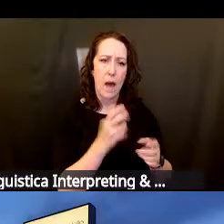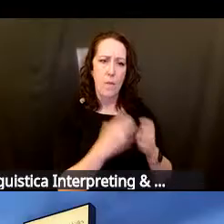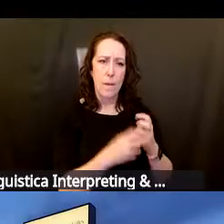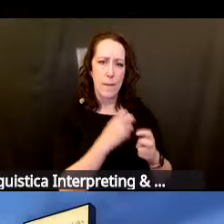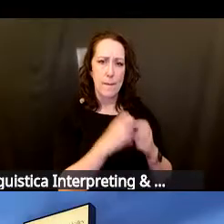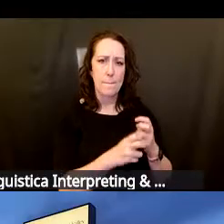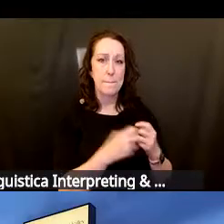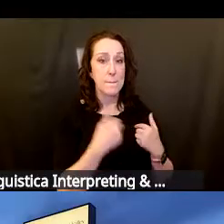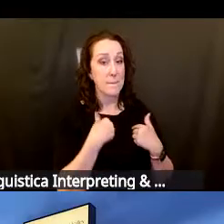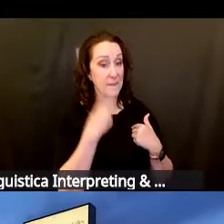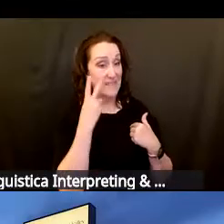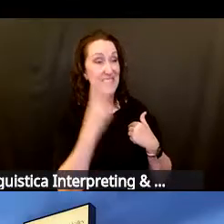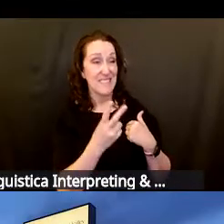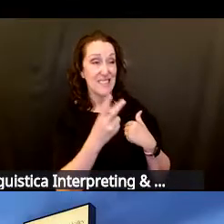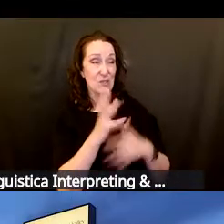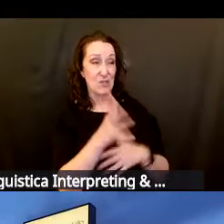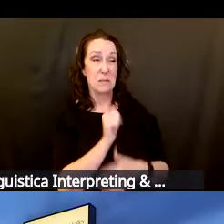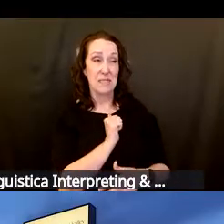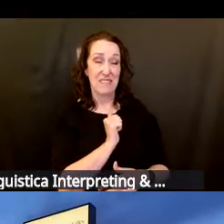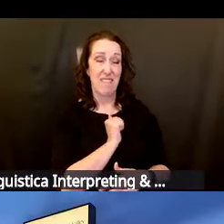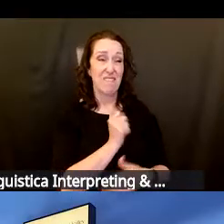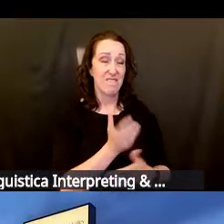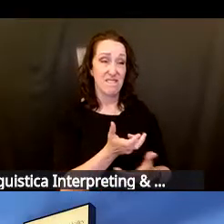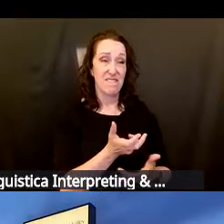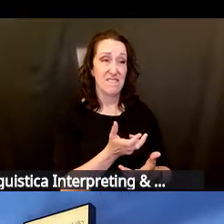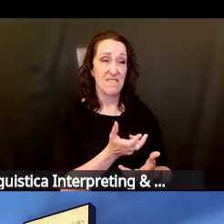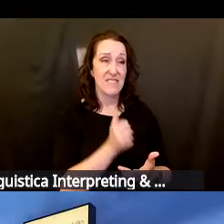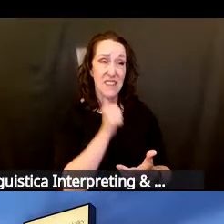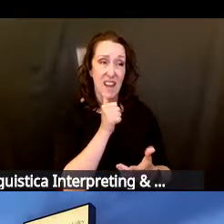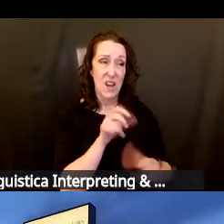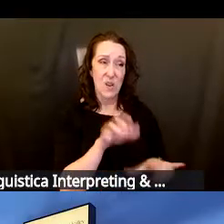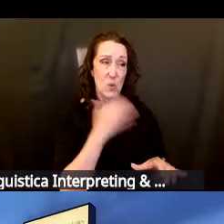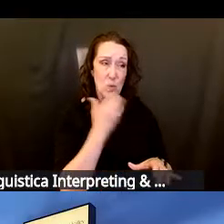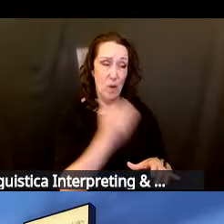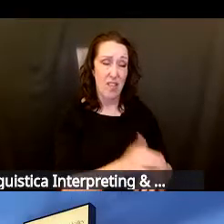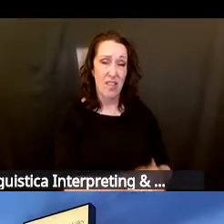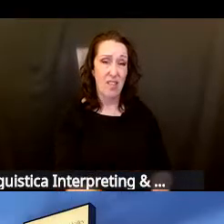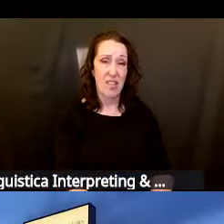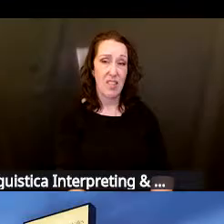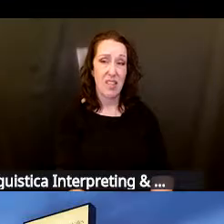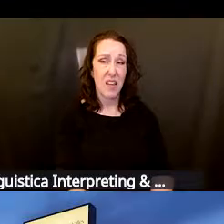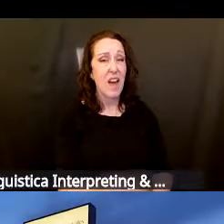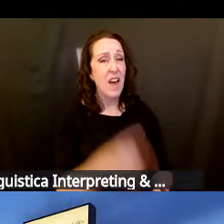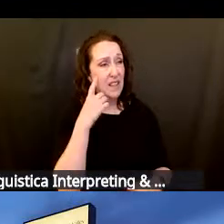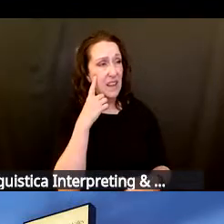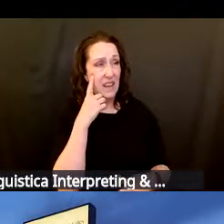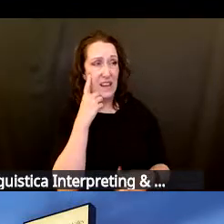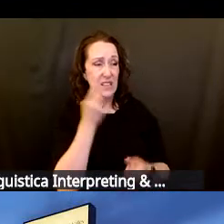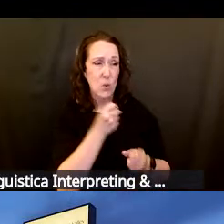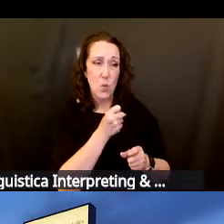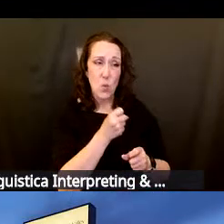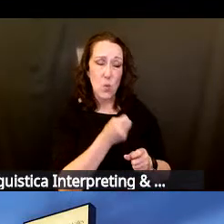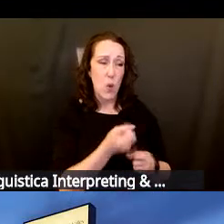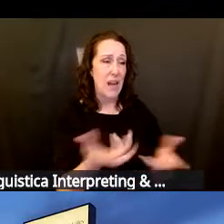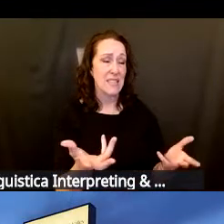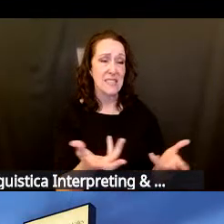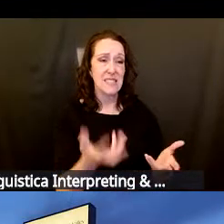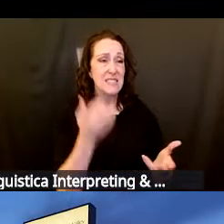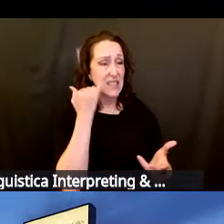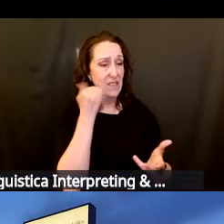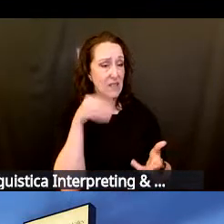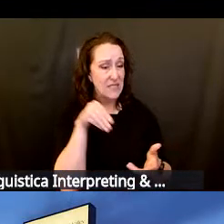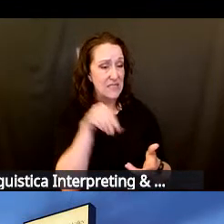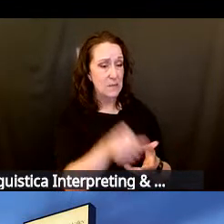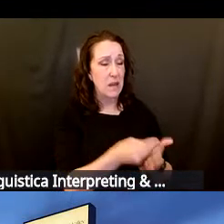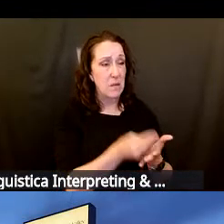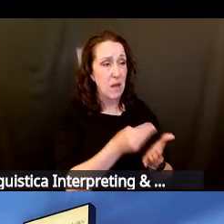I've seen the trees myself, not doing so well, and I think it's a total waste if we spend the money to go out